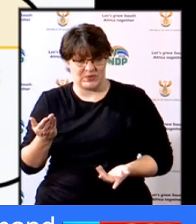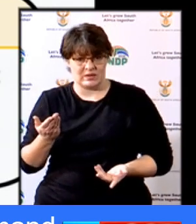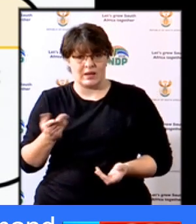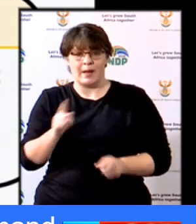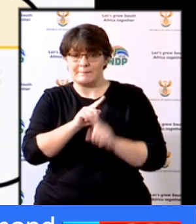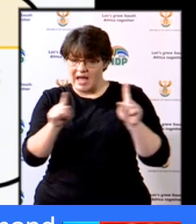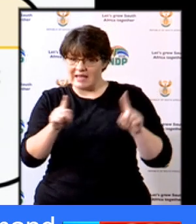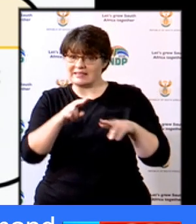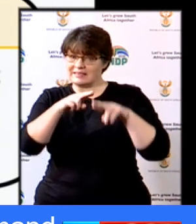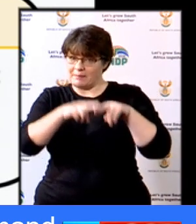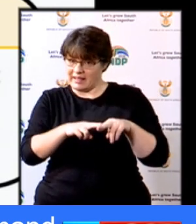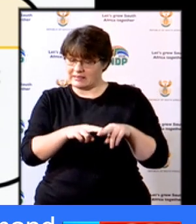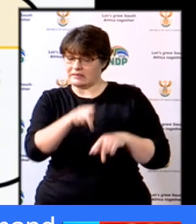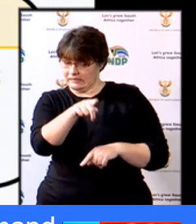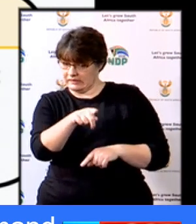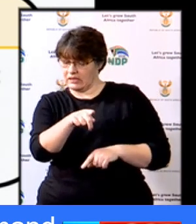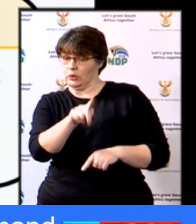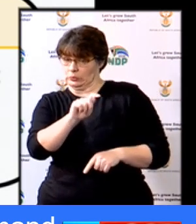is just and equitable.